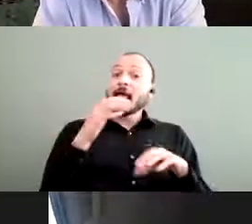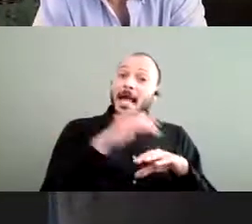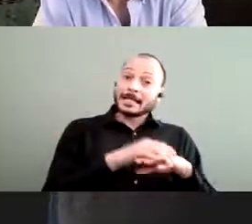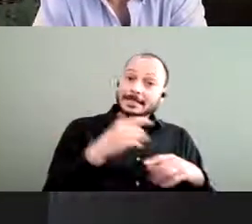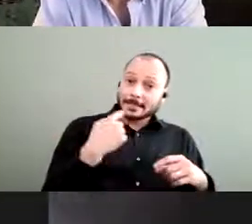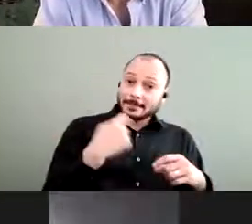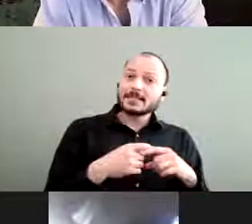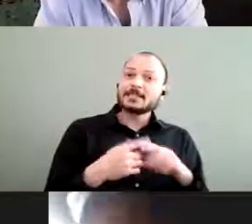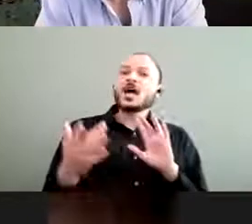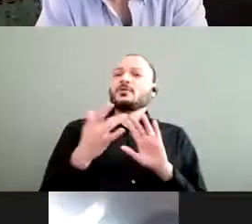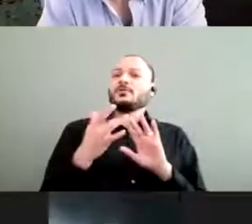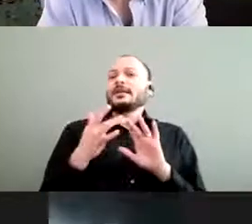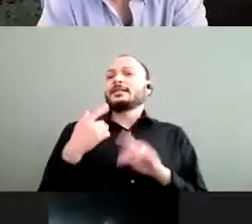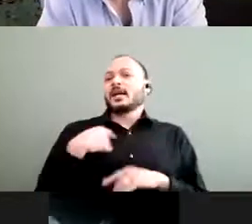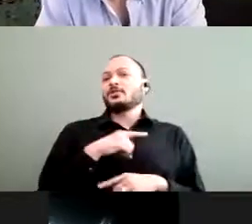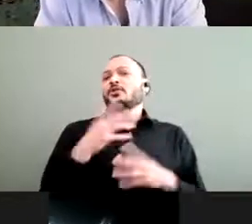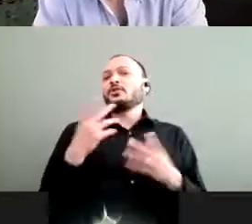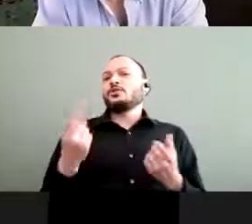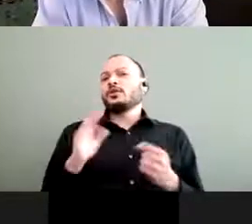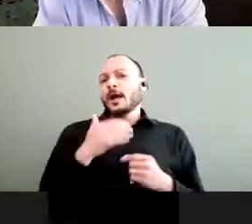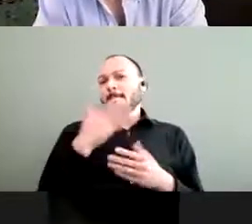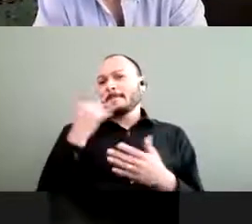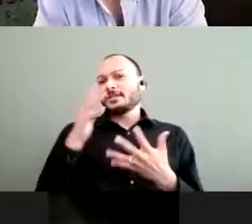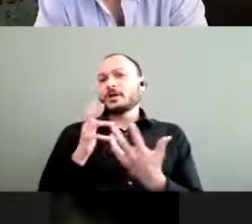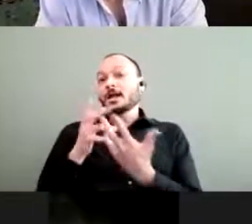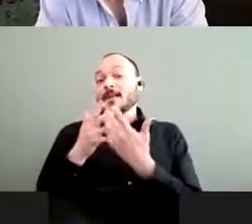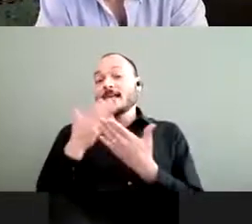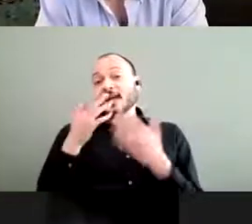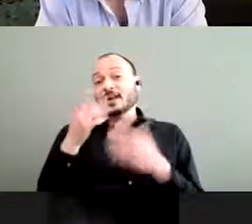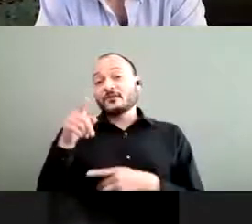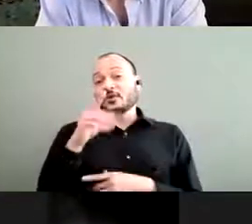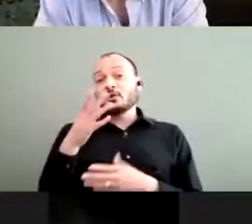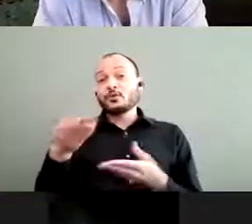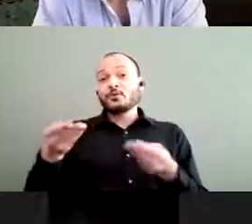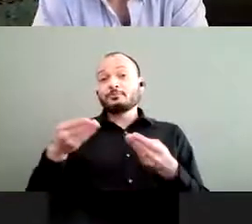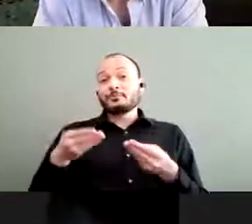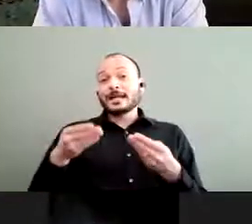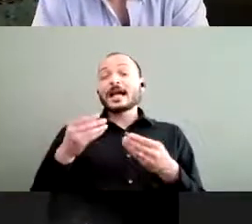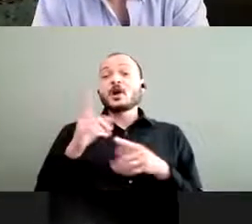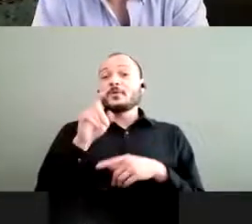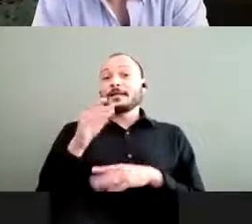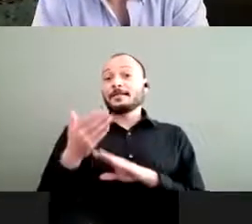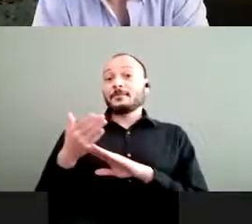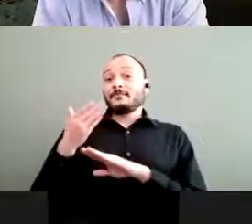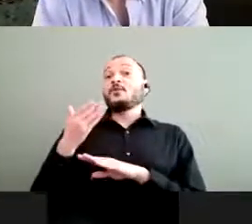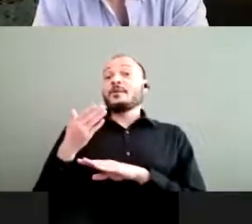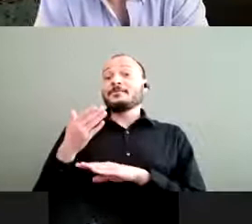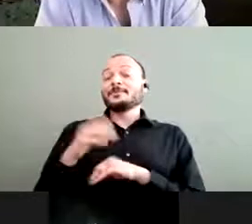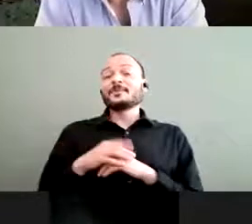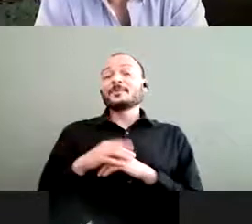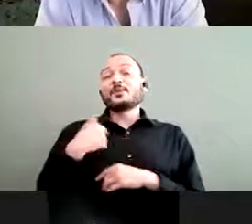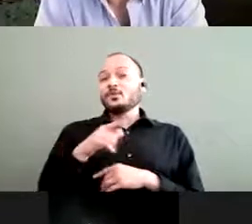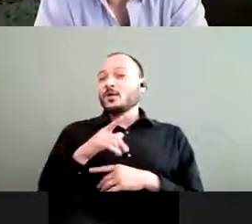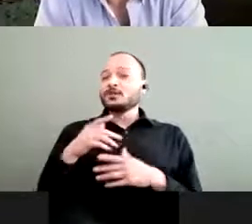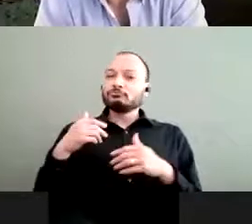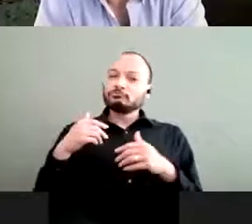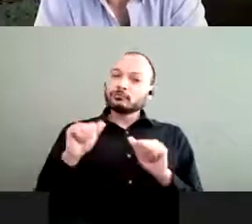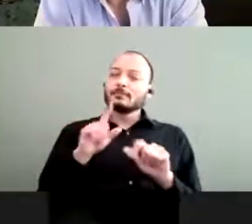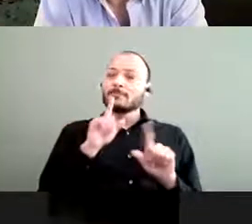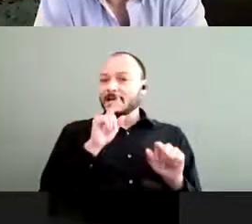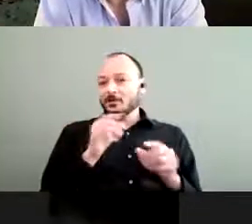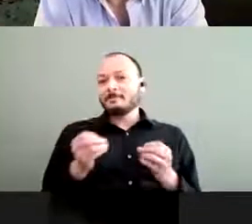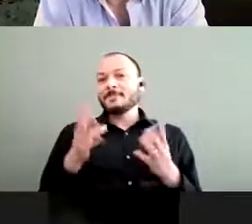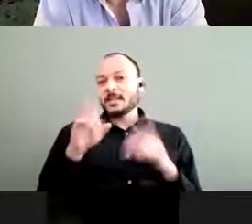our best to accommodate. Thank you to those of you who submitted questions in advance. We'll try to get as many questions as we can during the